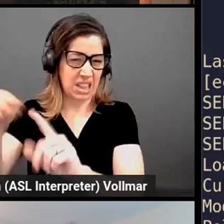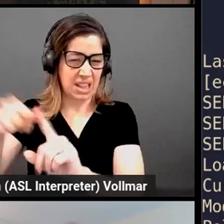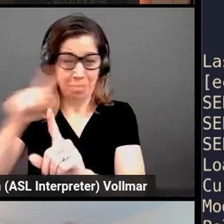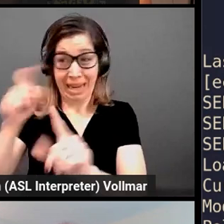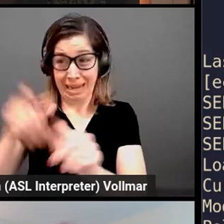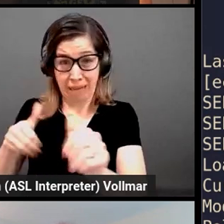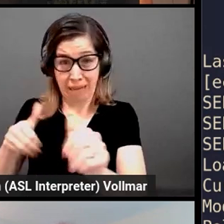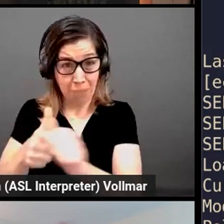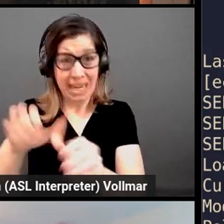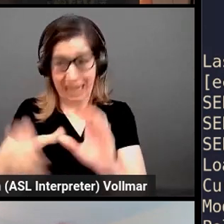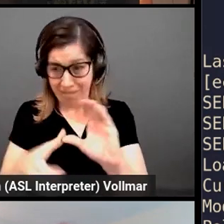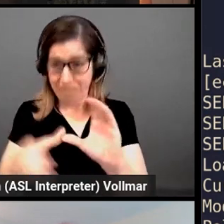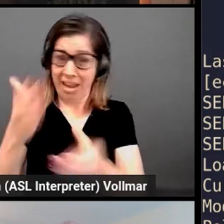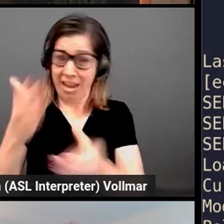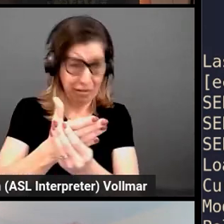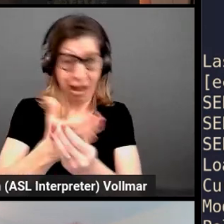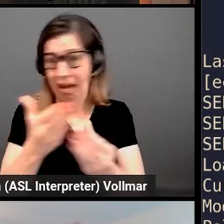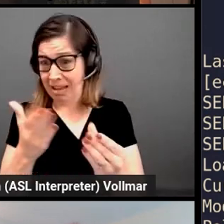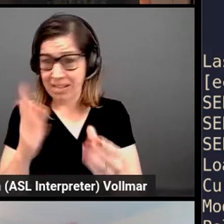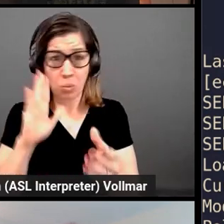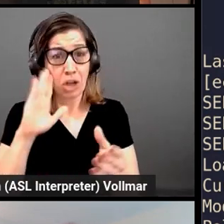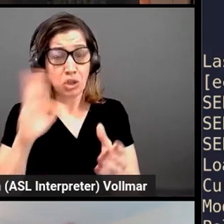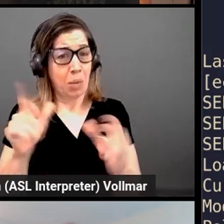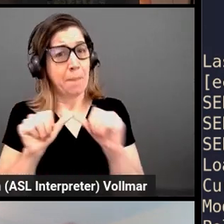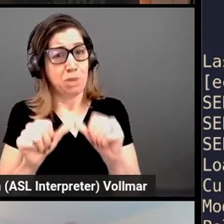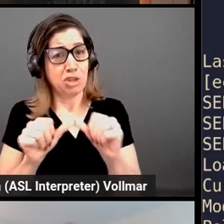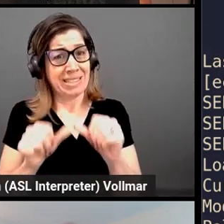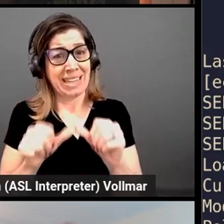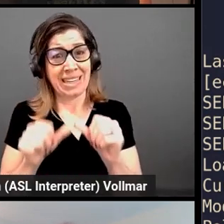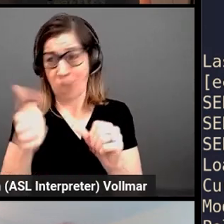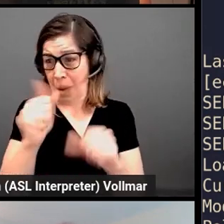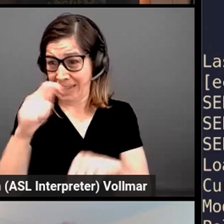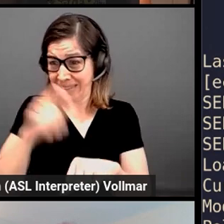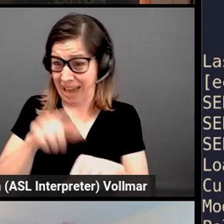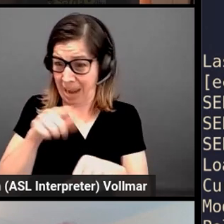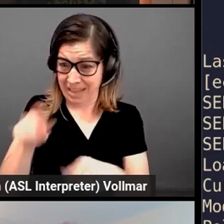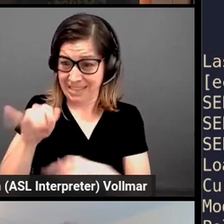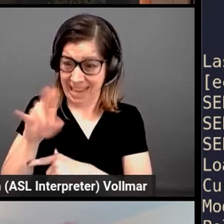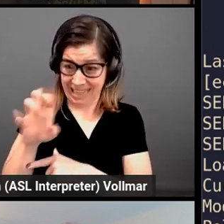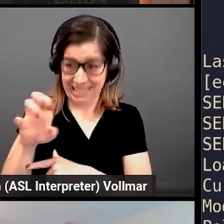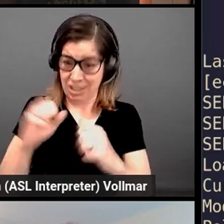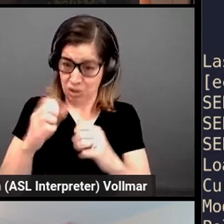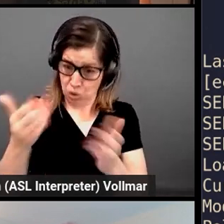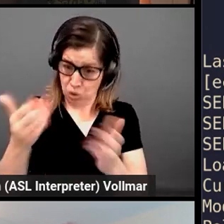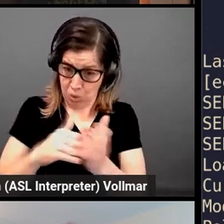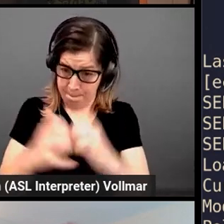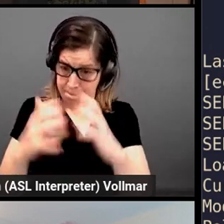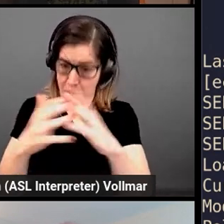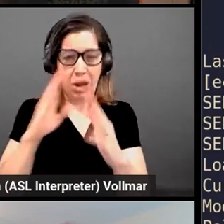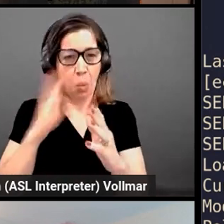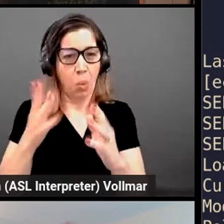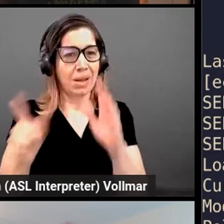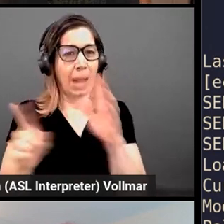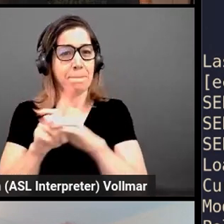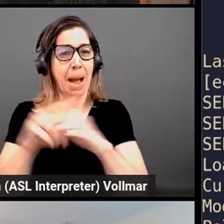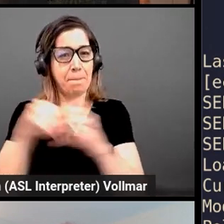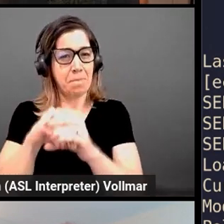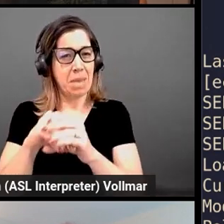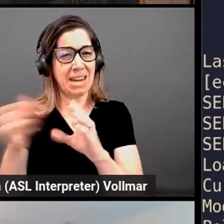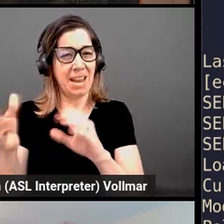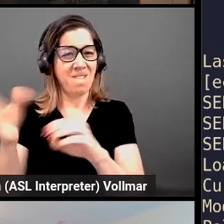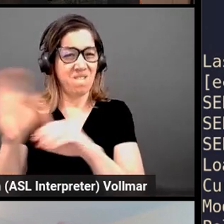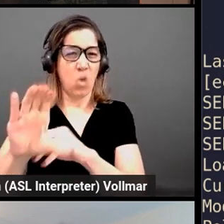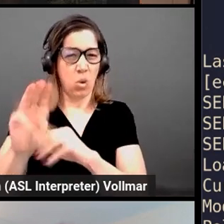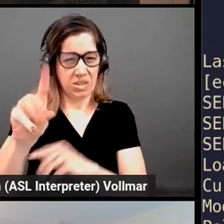config file, which will persist. So if anytime this instance reboots, it's still going to come up in enforcing mode. And so it's super easy to enable